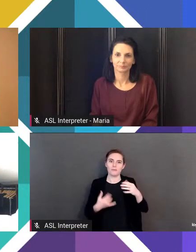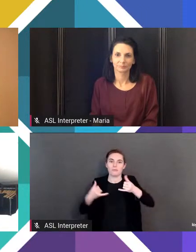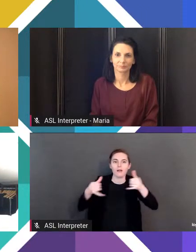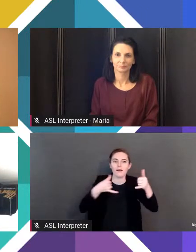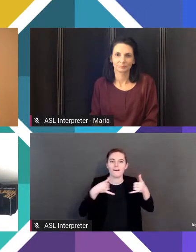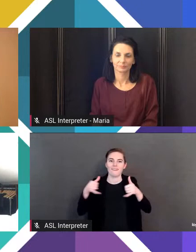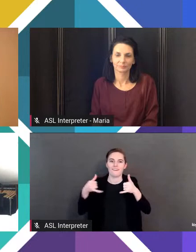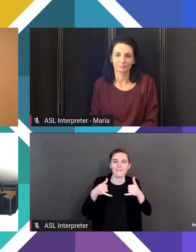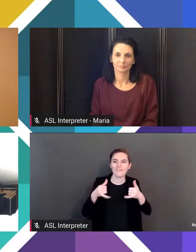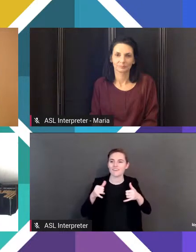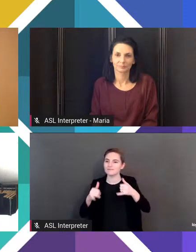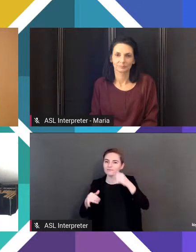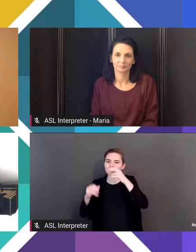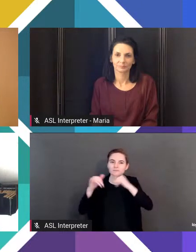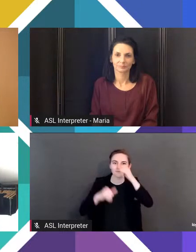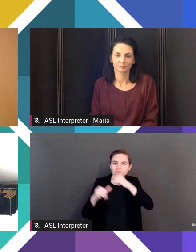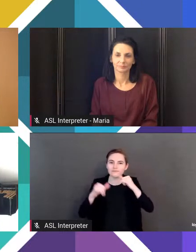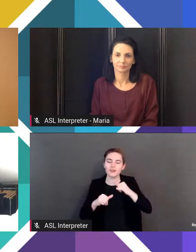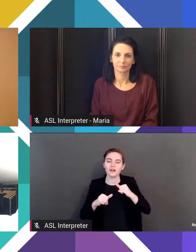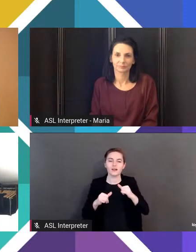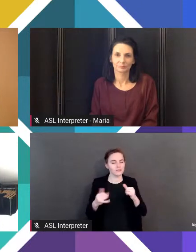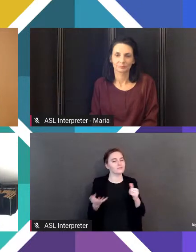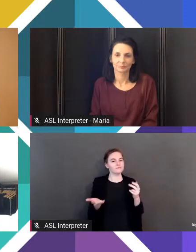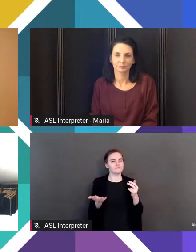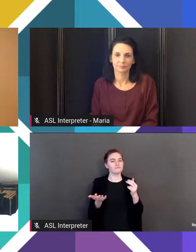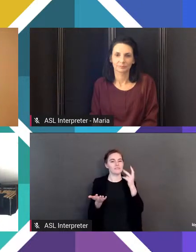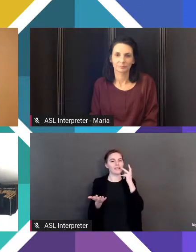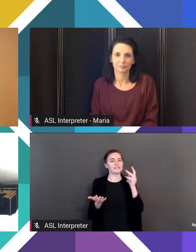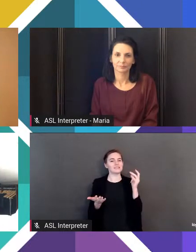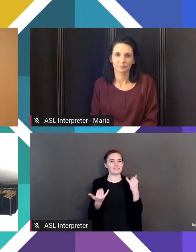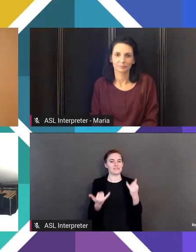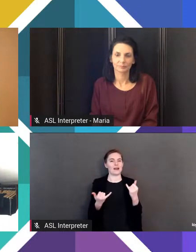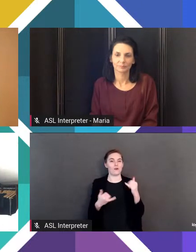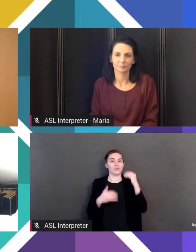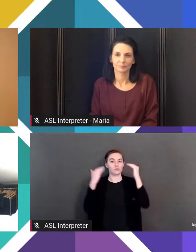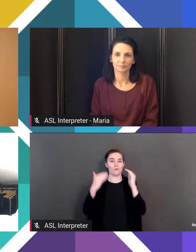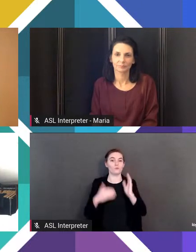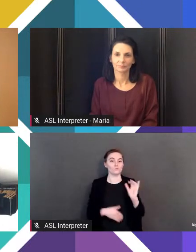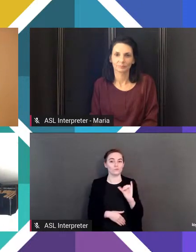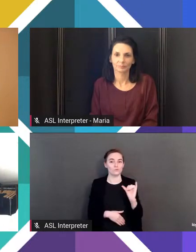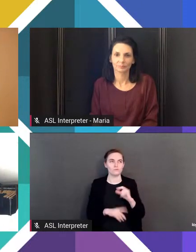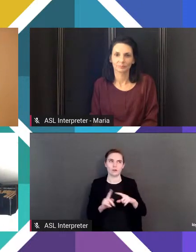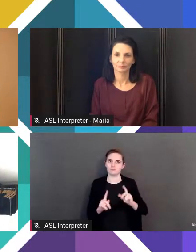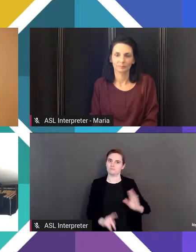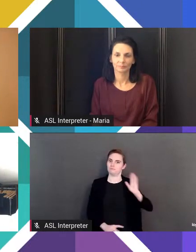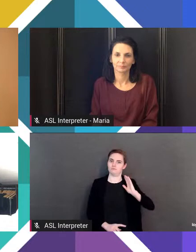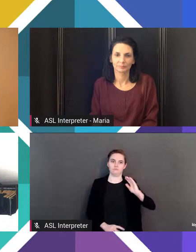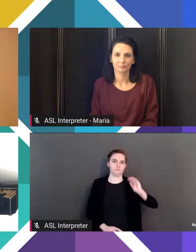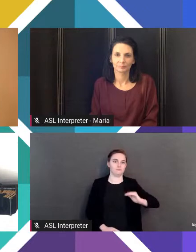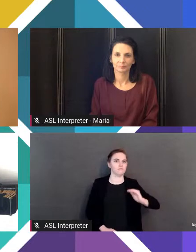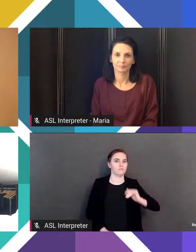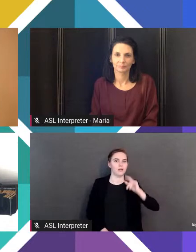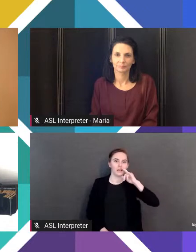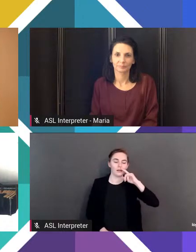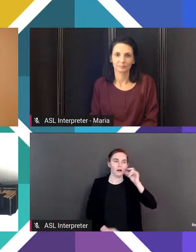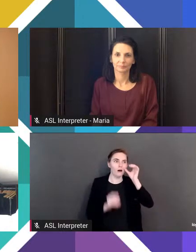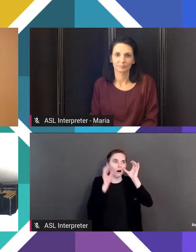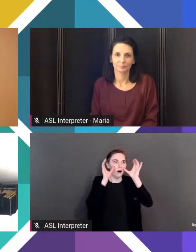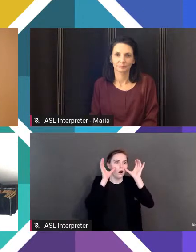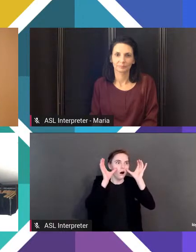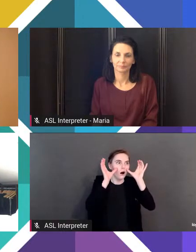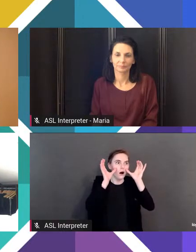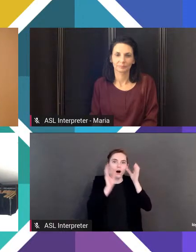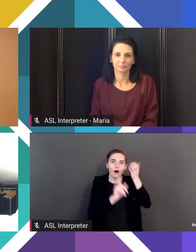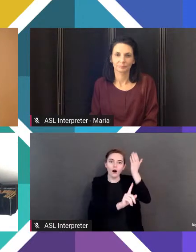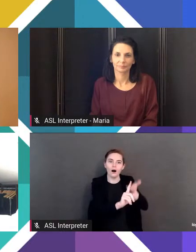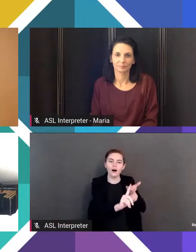heavily. And I see it now as an adult. But as a kid, I was just like, you know, like widen, like, wow, that person is like really